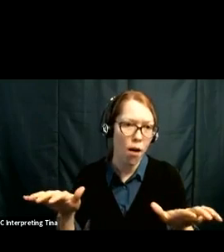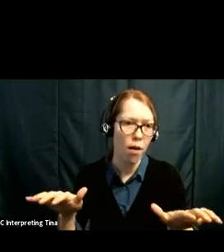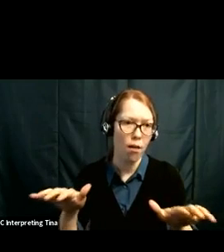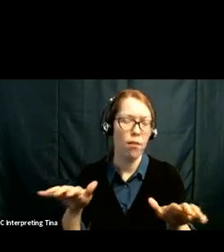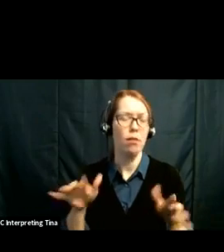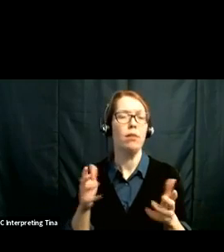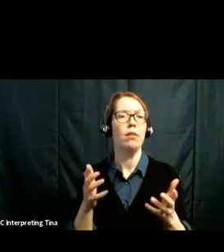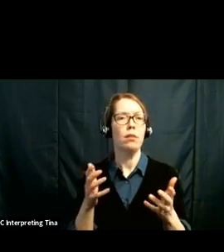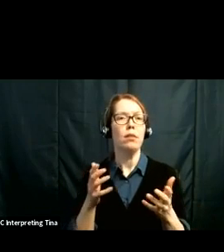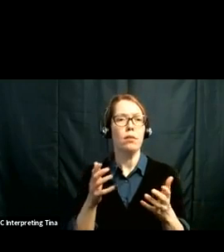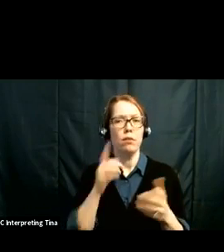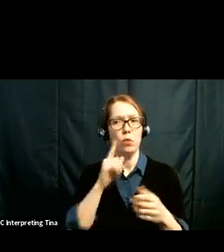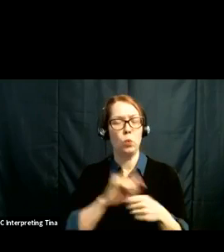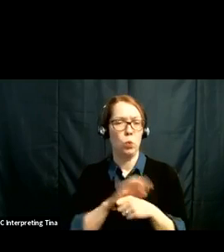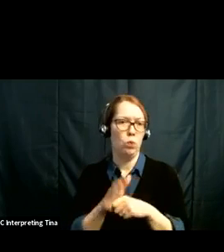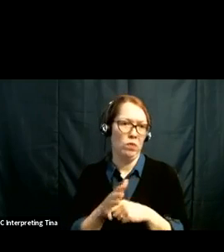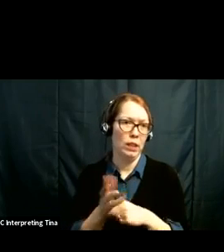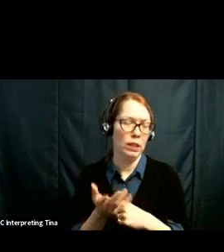methods in terms of